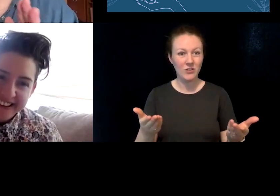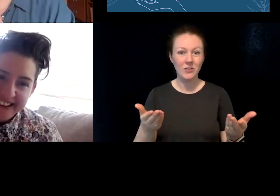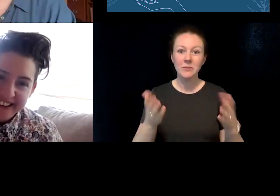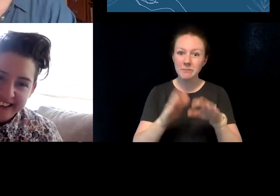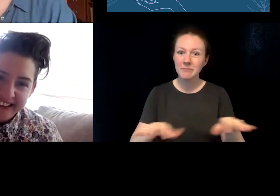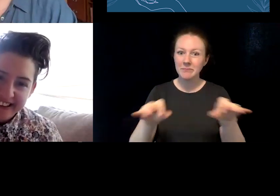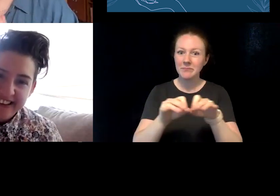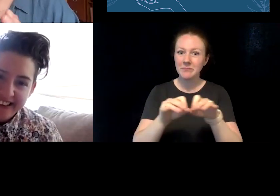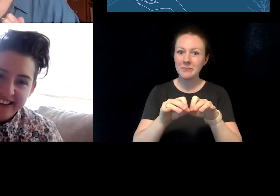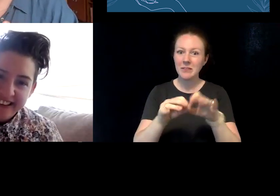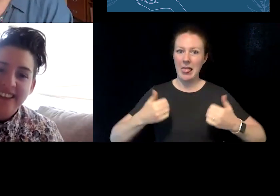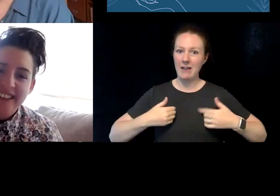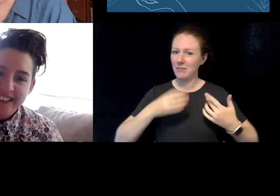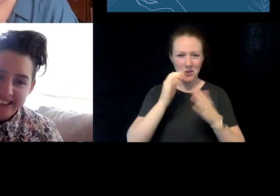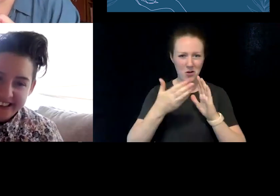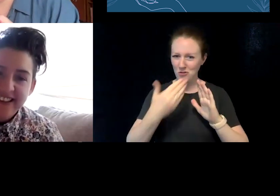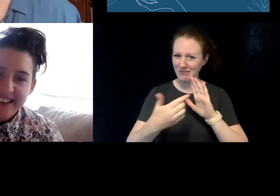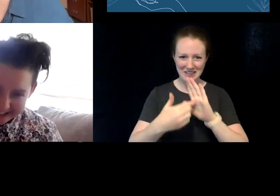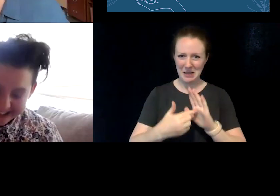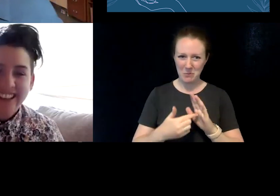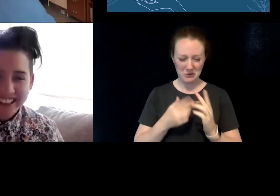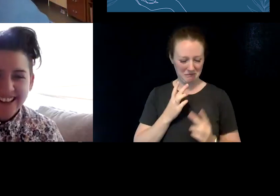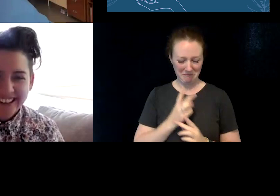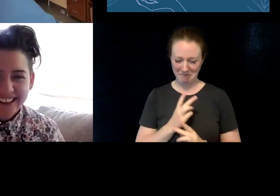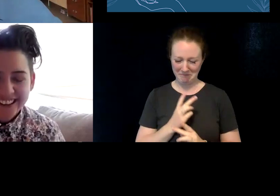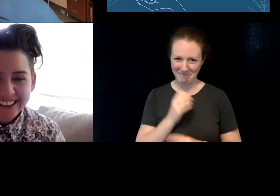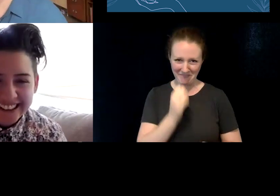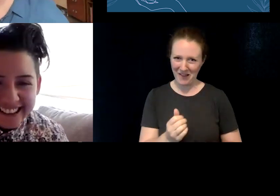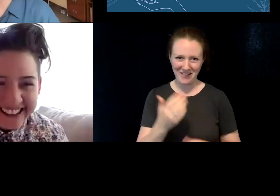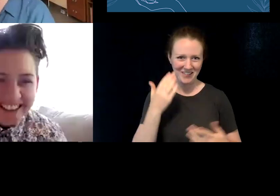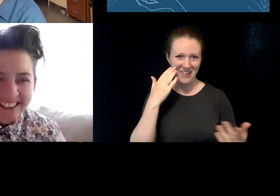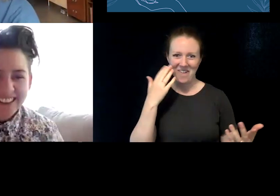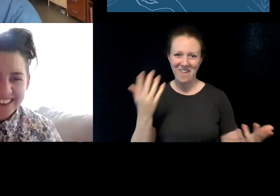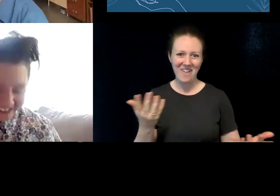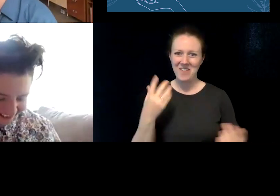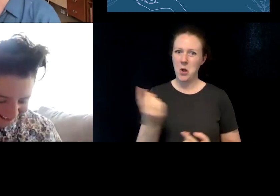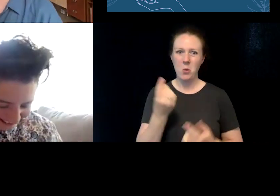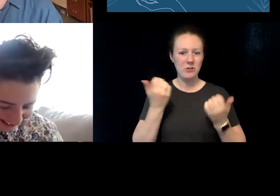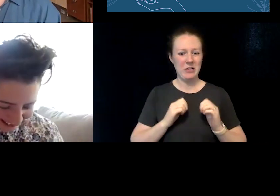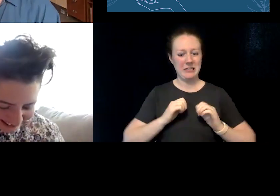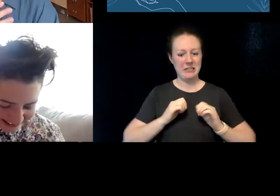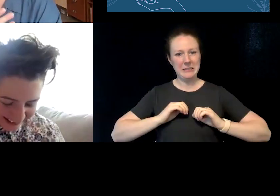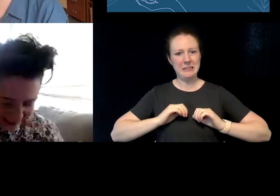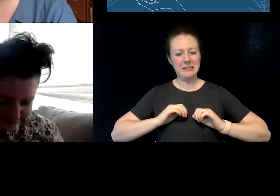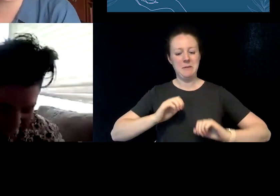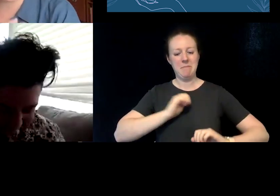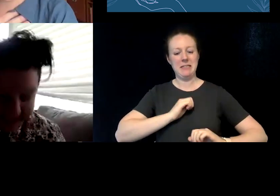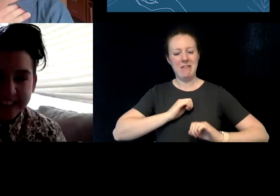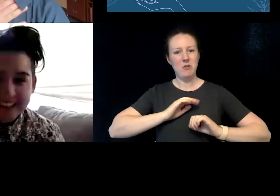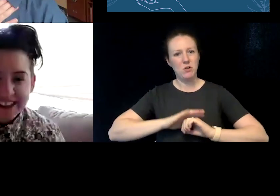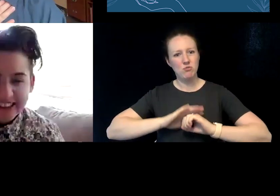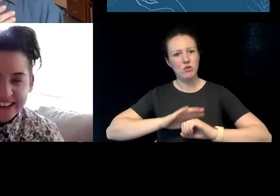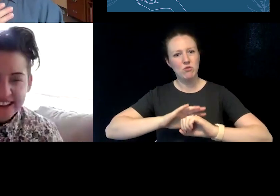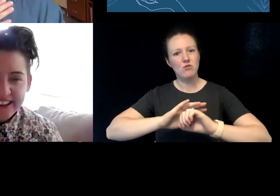not good examples of self-care ADs. We're like constantly pushing and have a feeling that, you